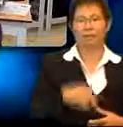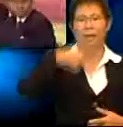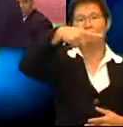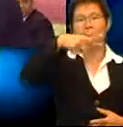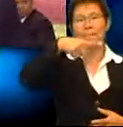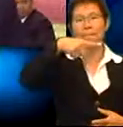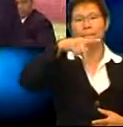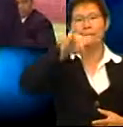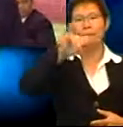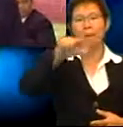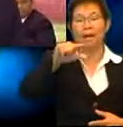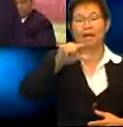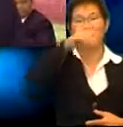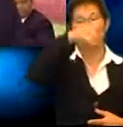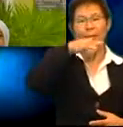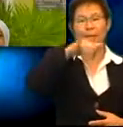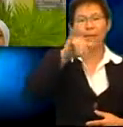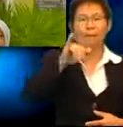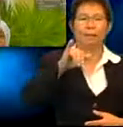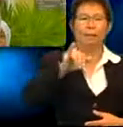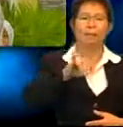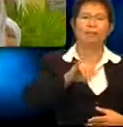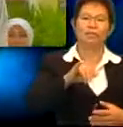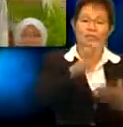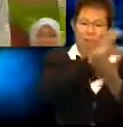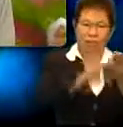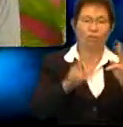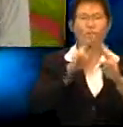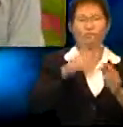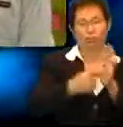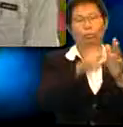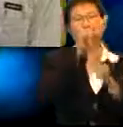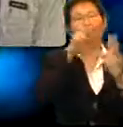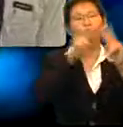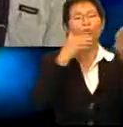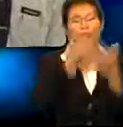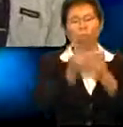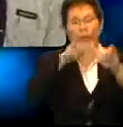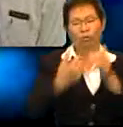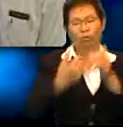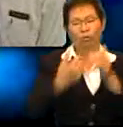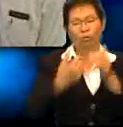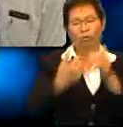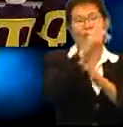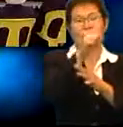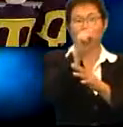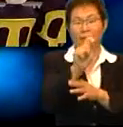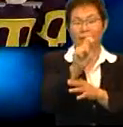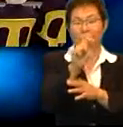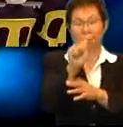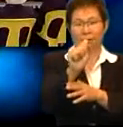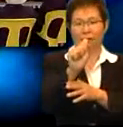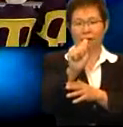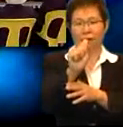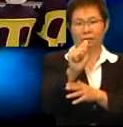Intan? Pie chart, sir. Very good. You have shown me two very good examples of how to represent